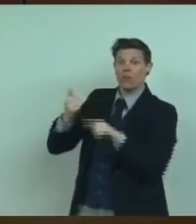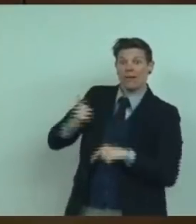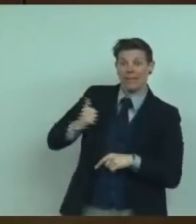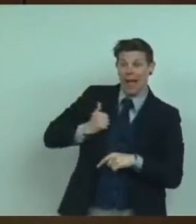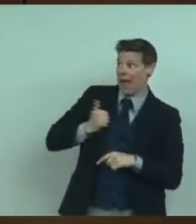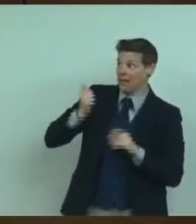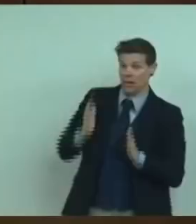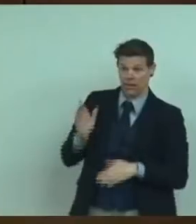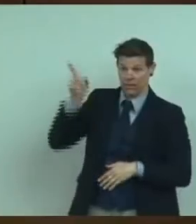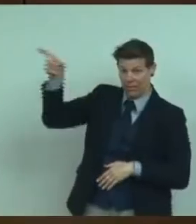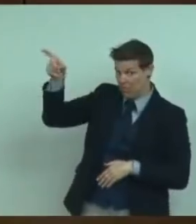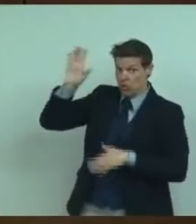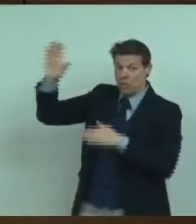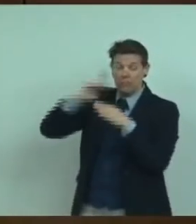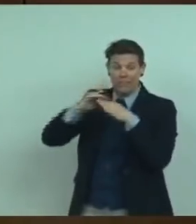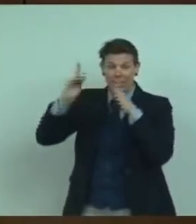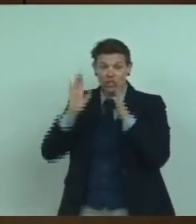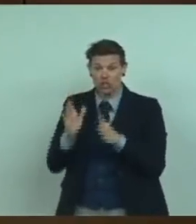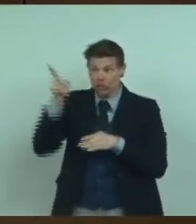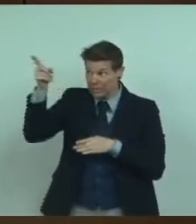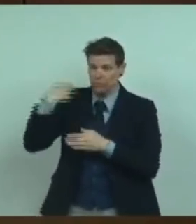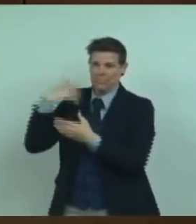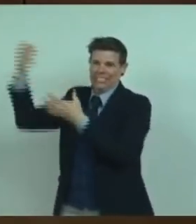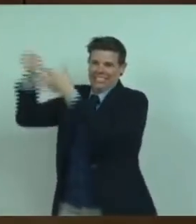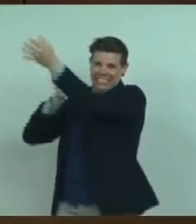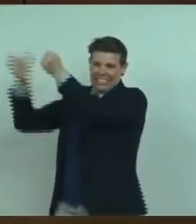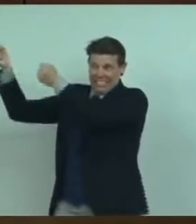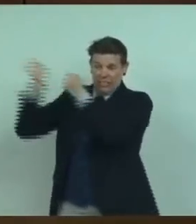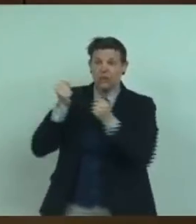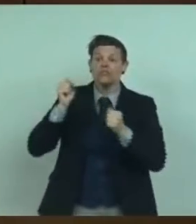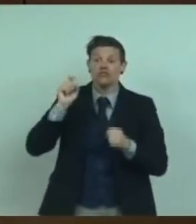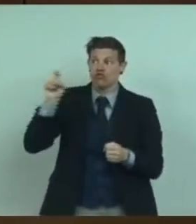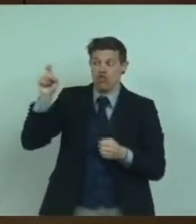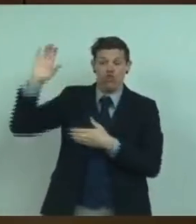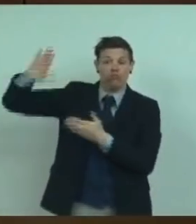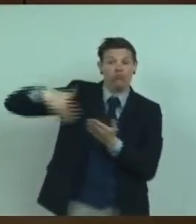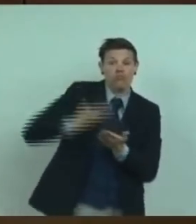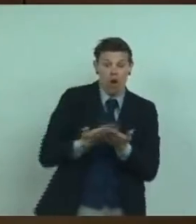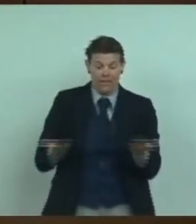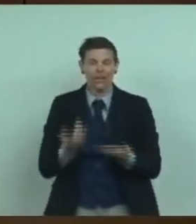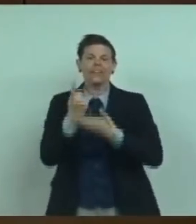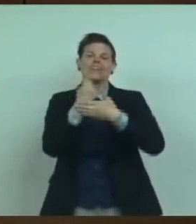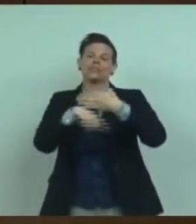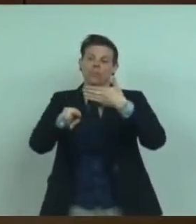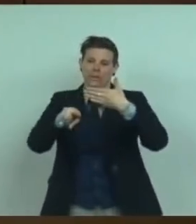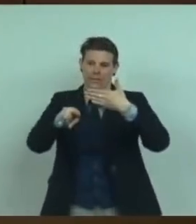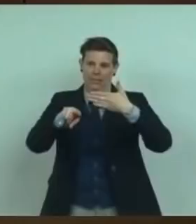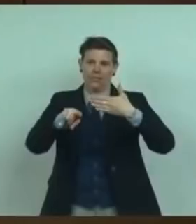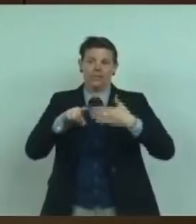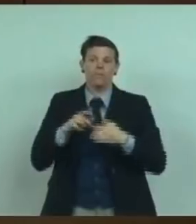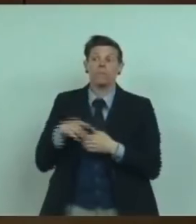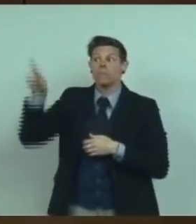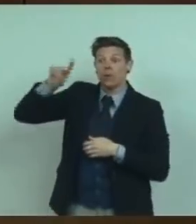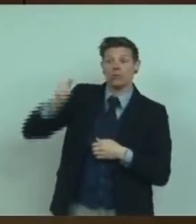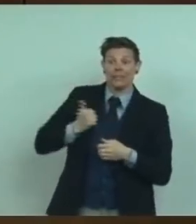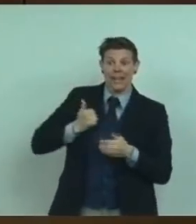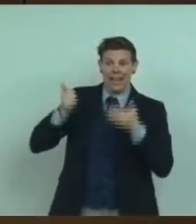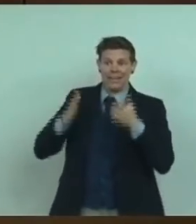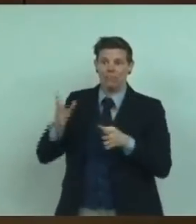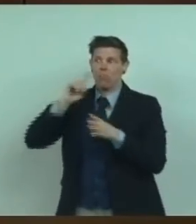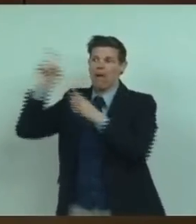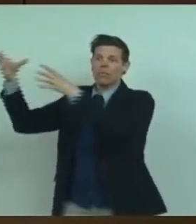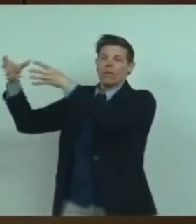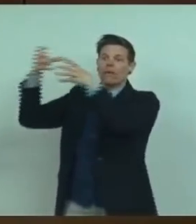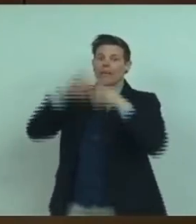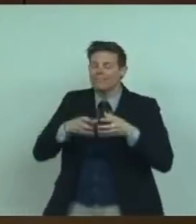right here in the state in the next week or so. We're going to have to quarantine this healthcare professional group, so the sooner that we get